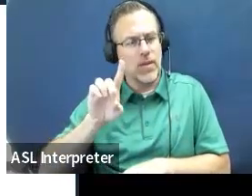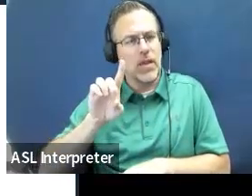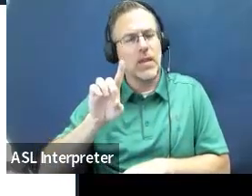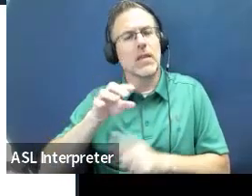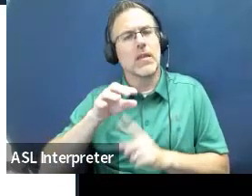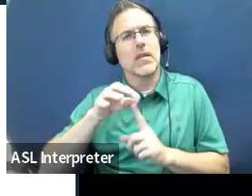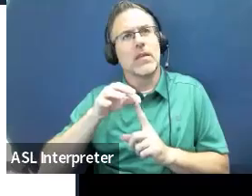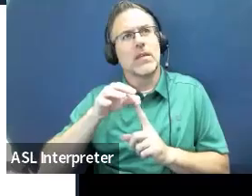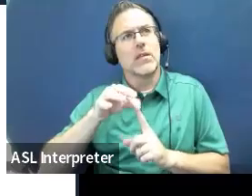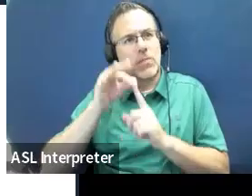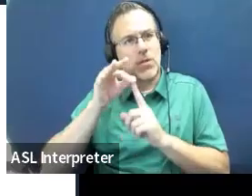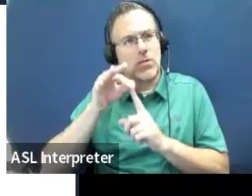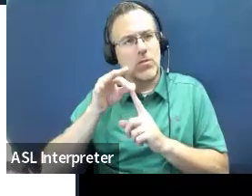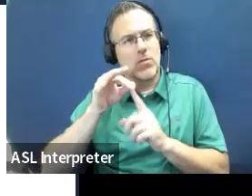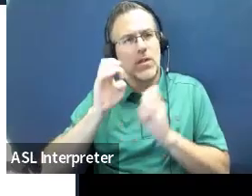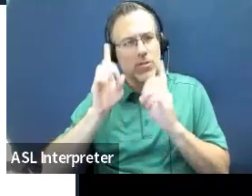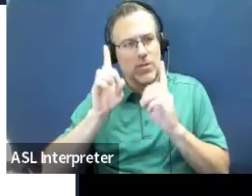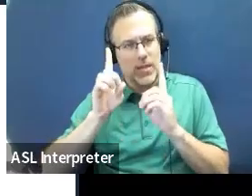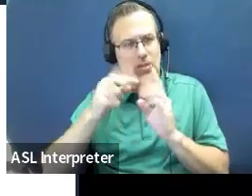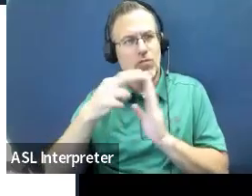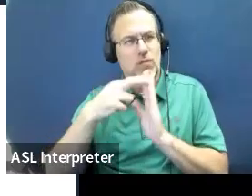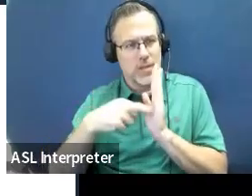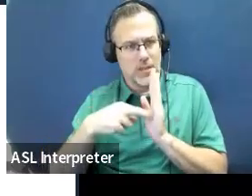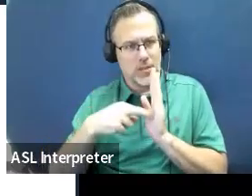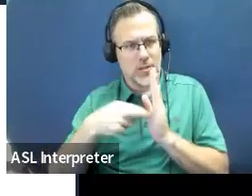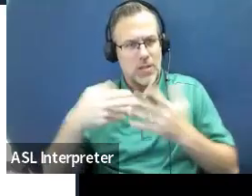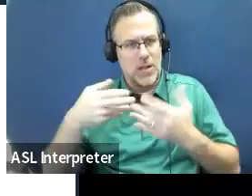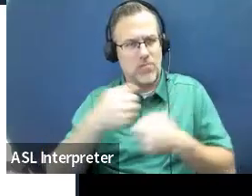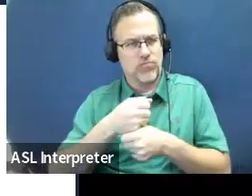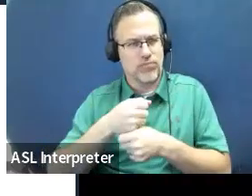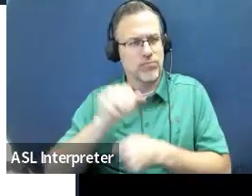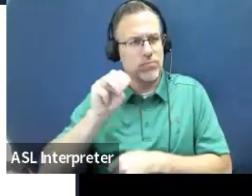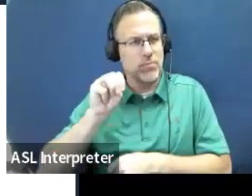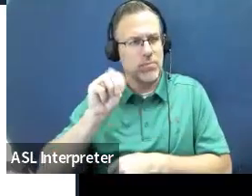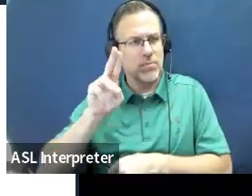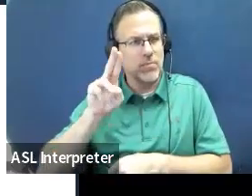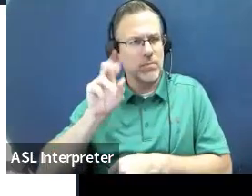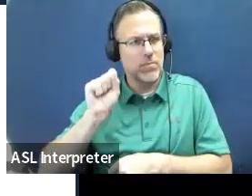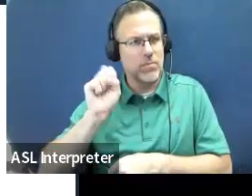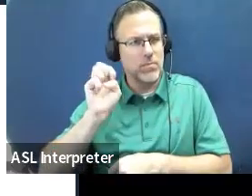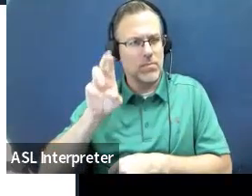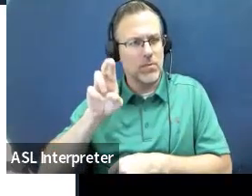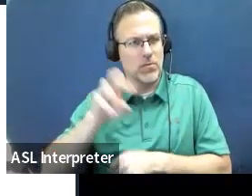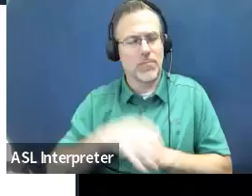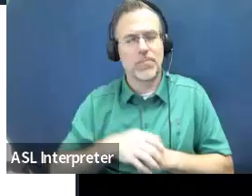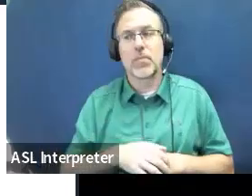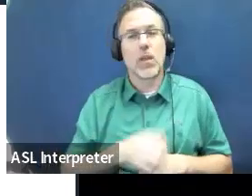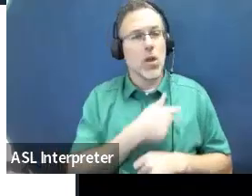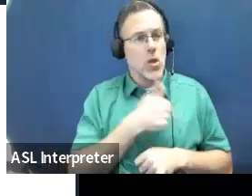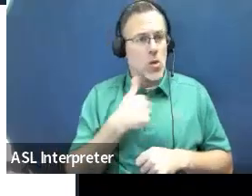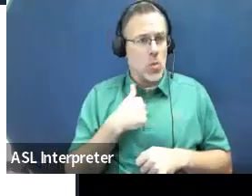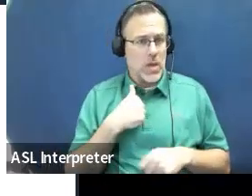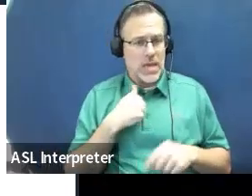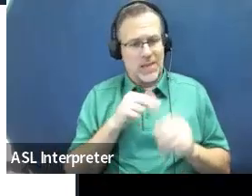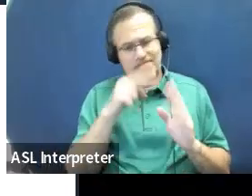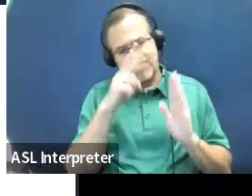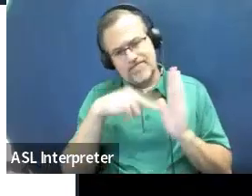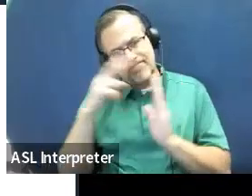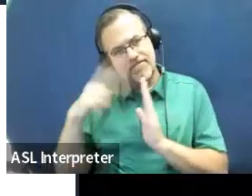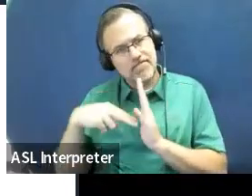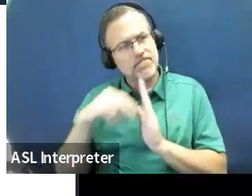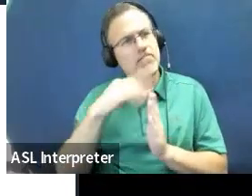our monitoring, we really look at those pieces and just look to make sure that IEPs